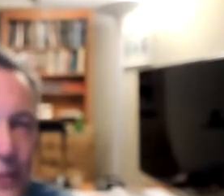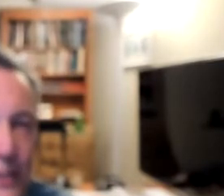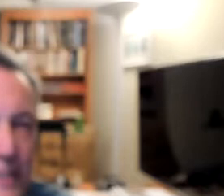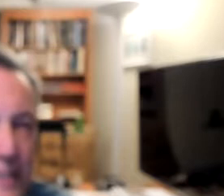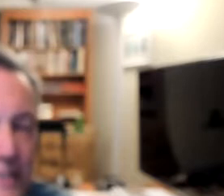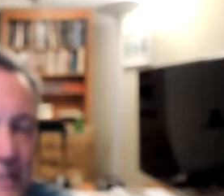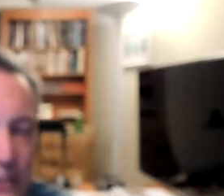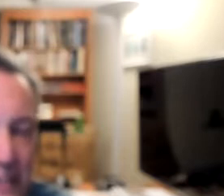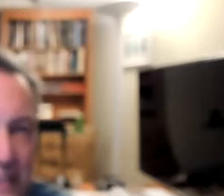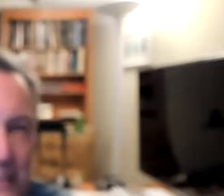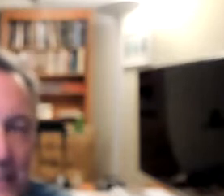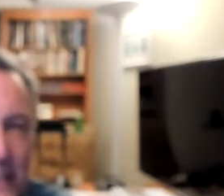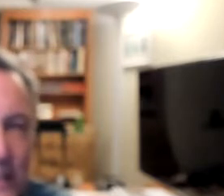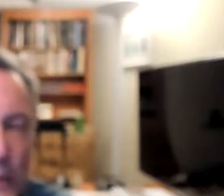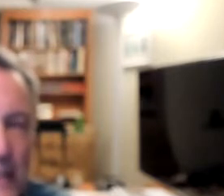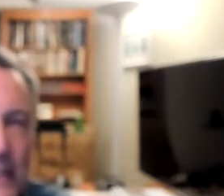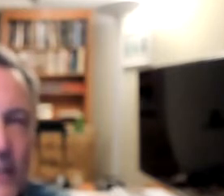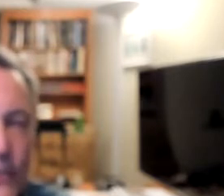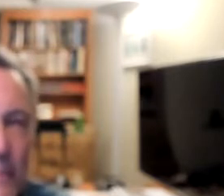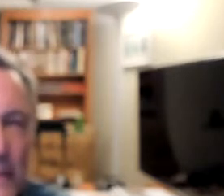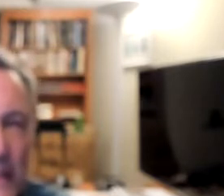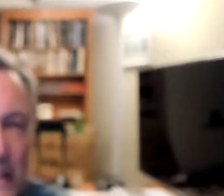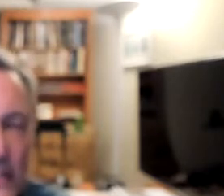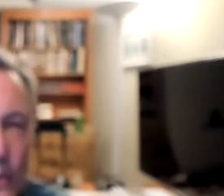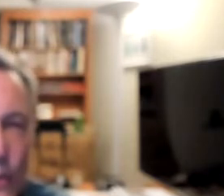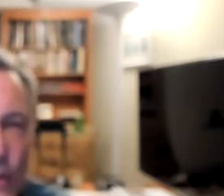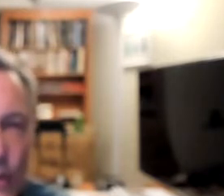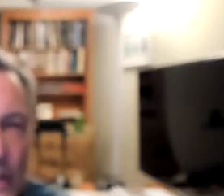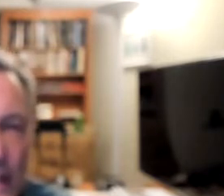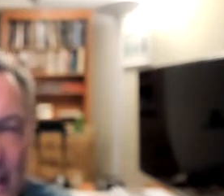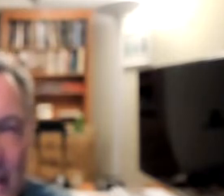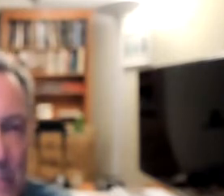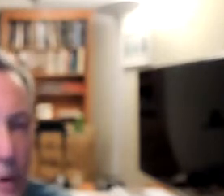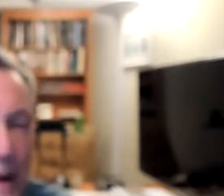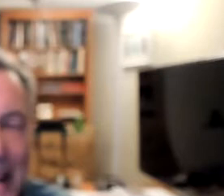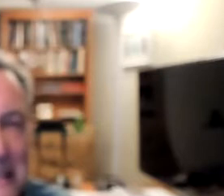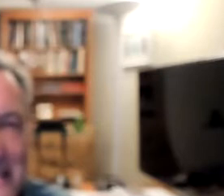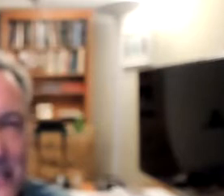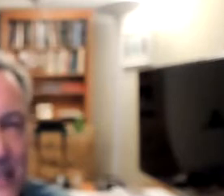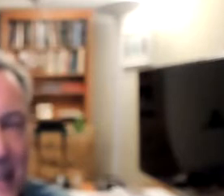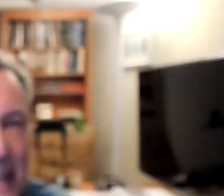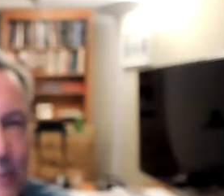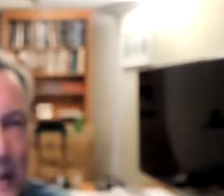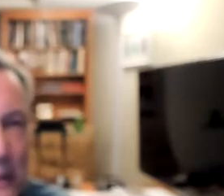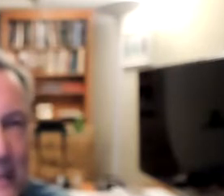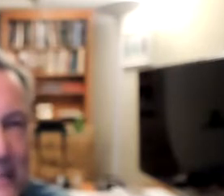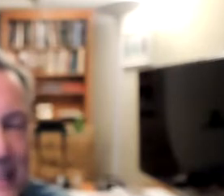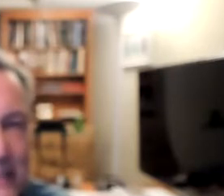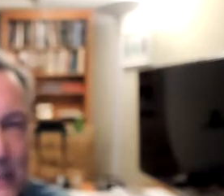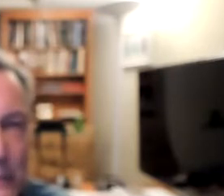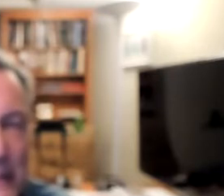first started using the internet that we'd enter something into Google, and then miraculously a half